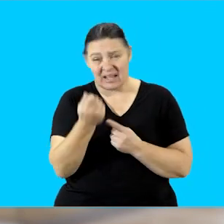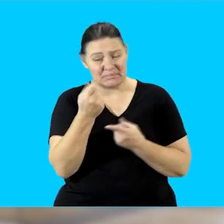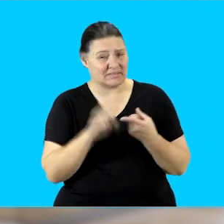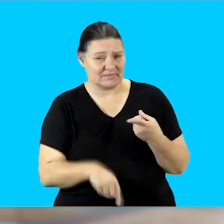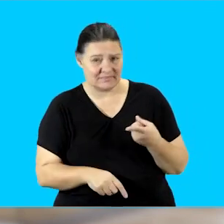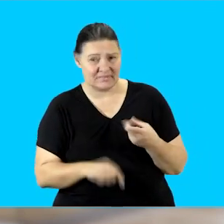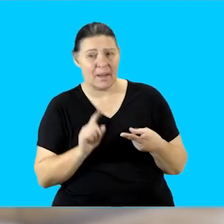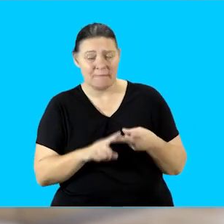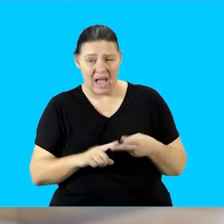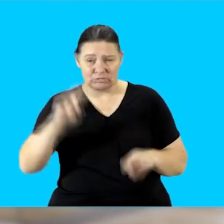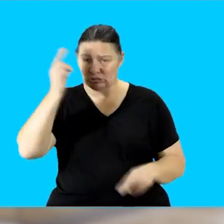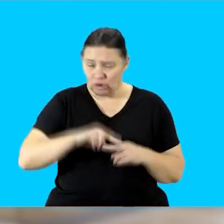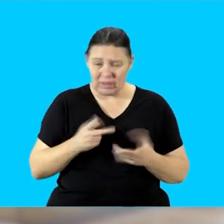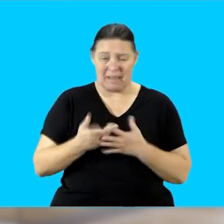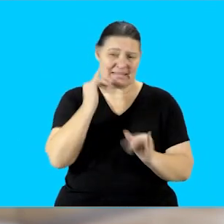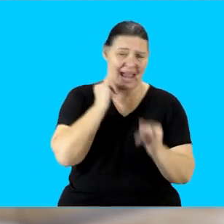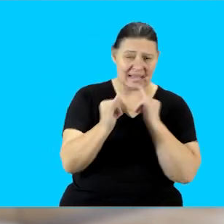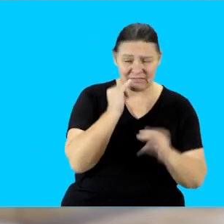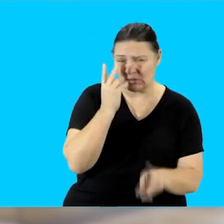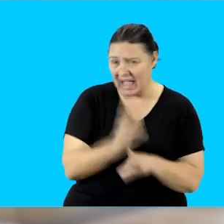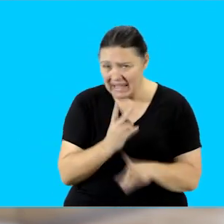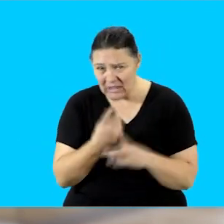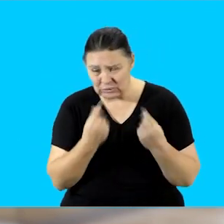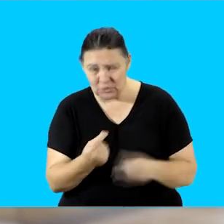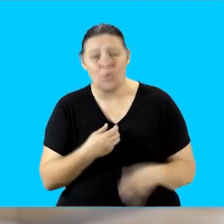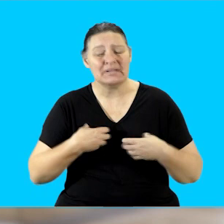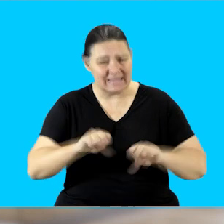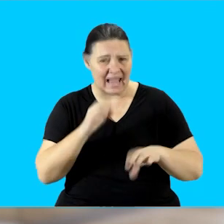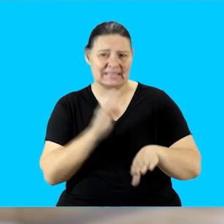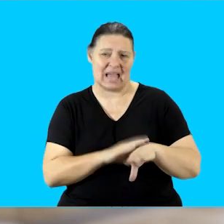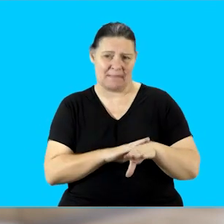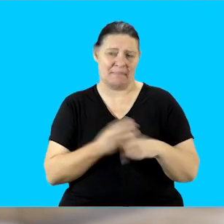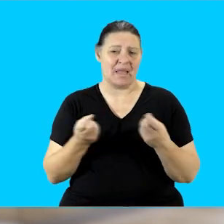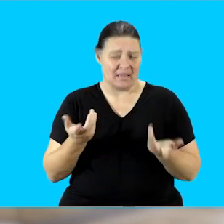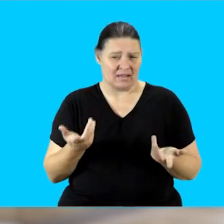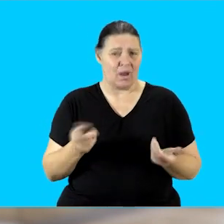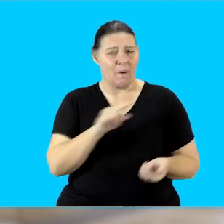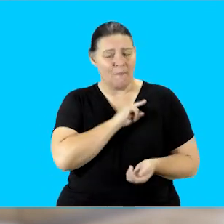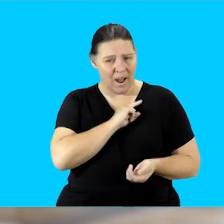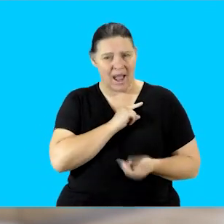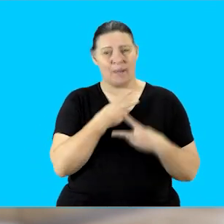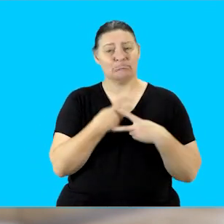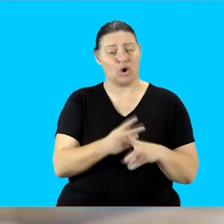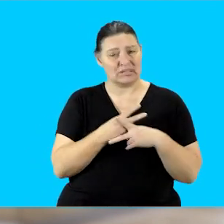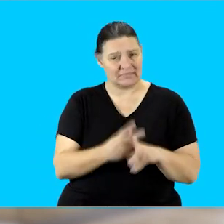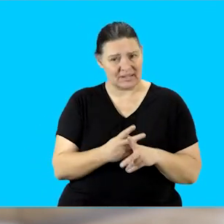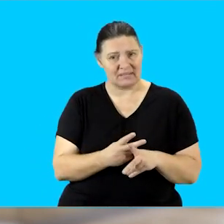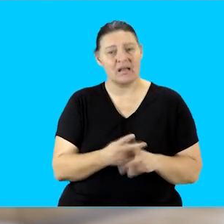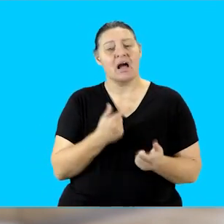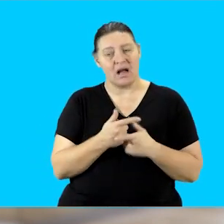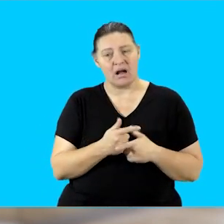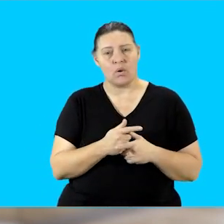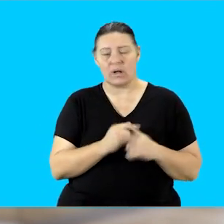money. We need to shortlist. We need to conduct interviews, which is time consuming for the business because